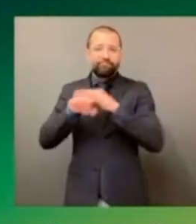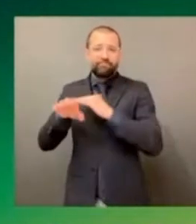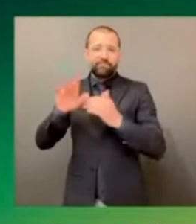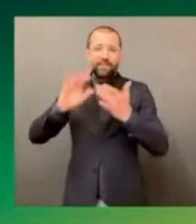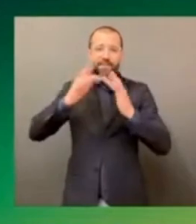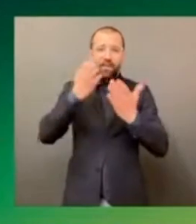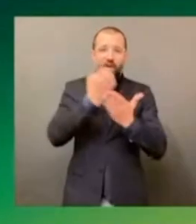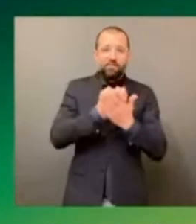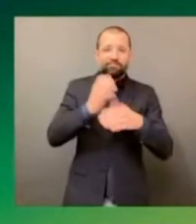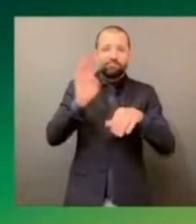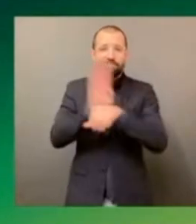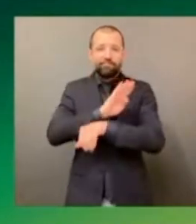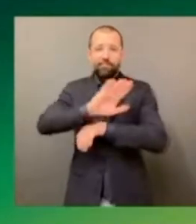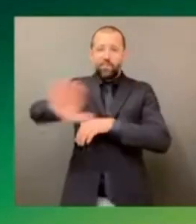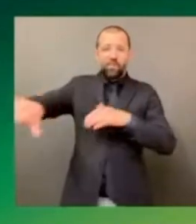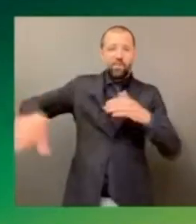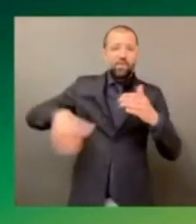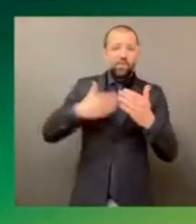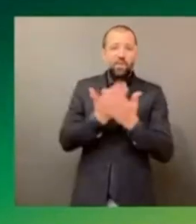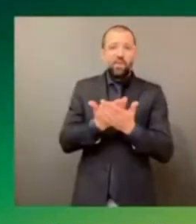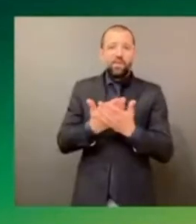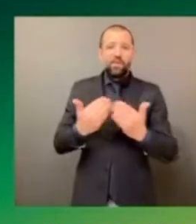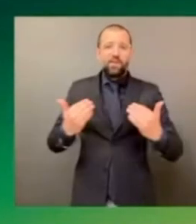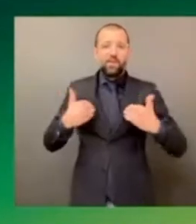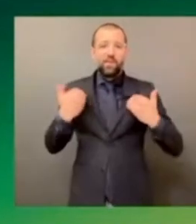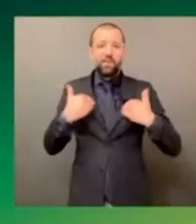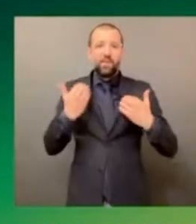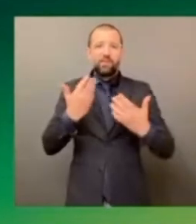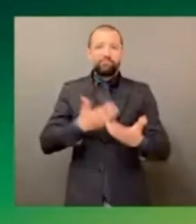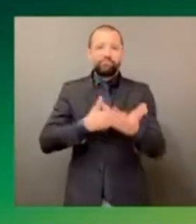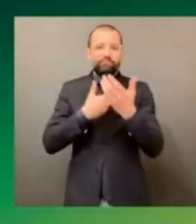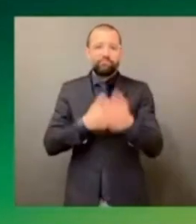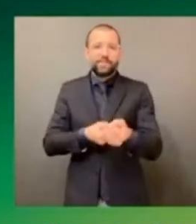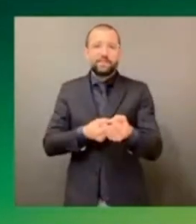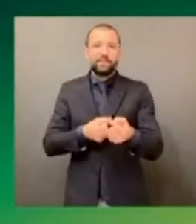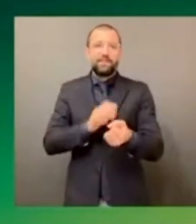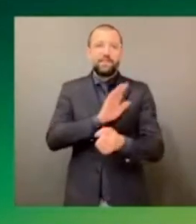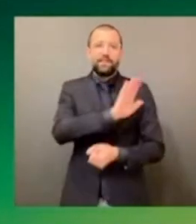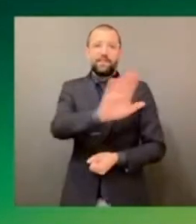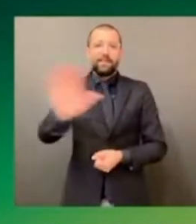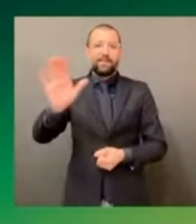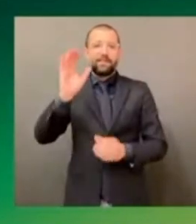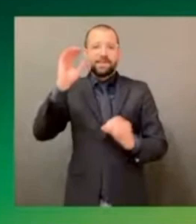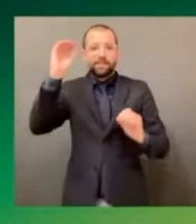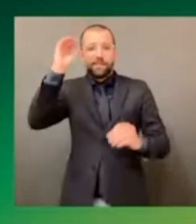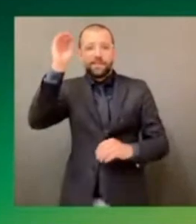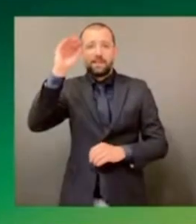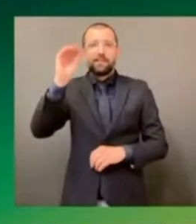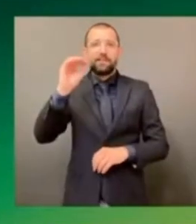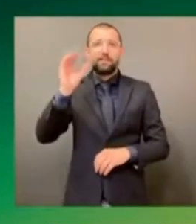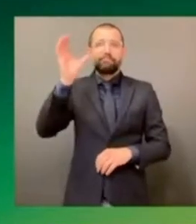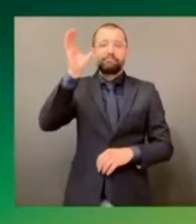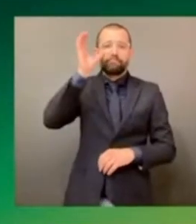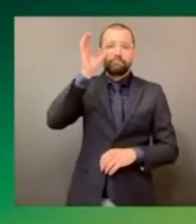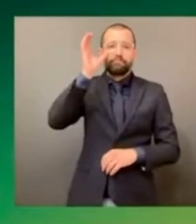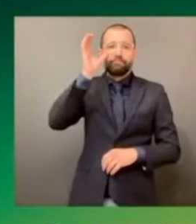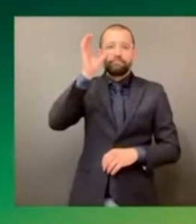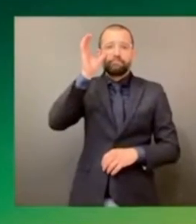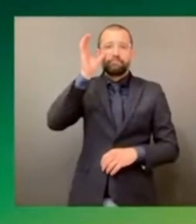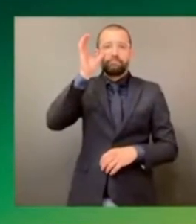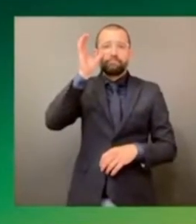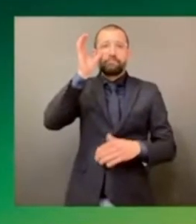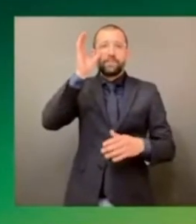person trusts that their voices are heard, a future that is propelled by